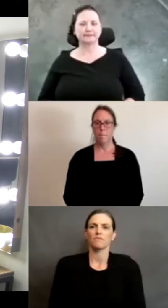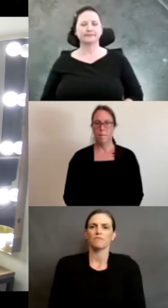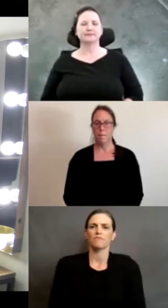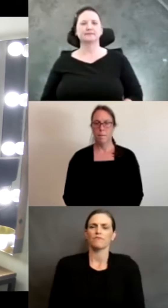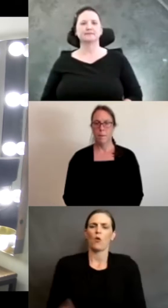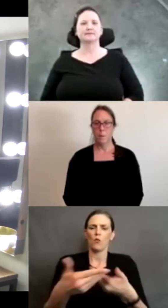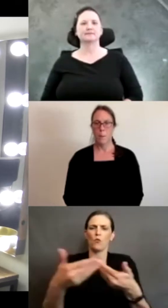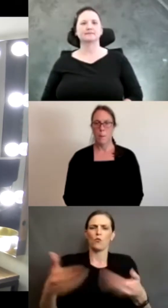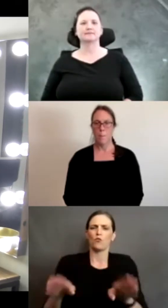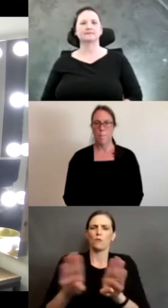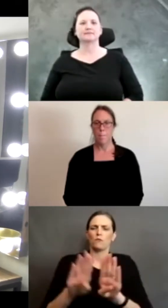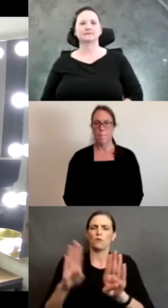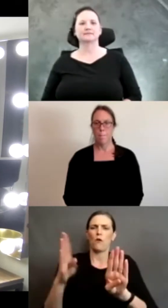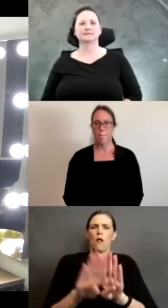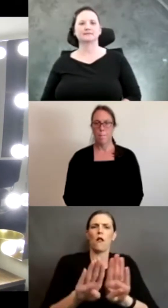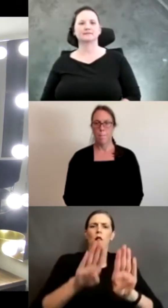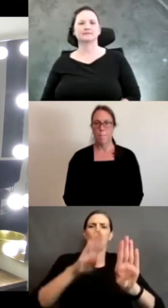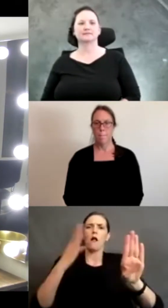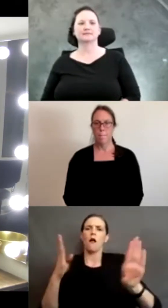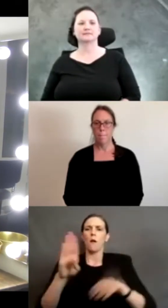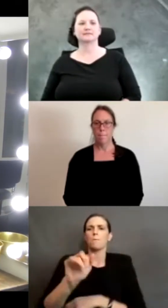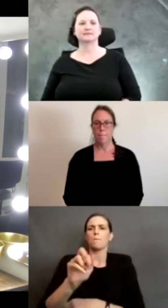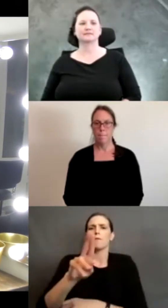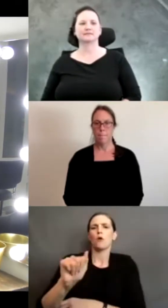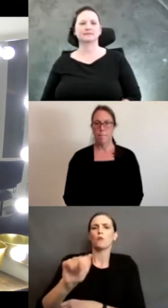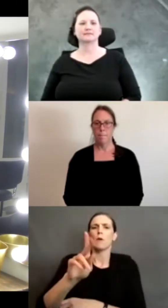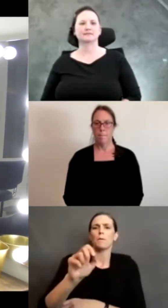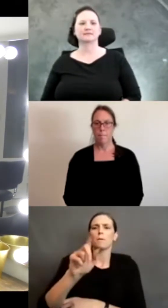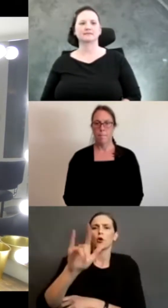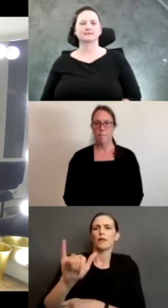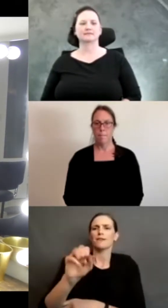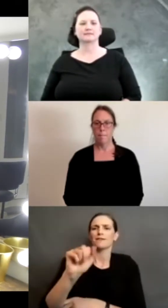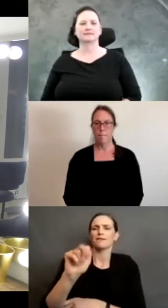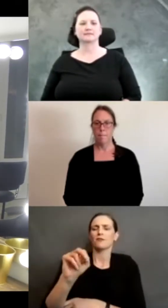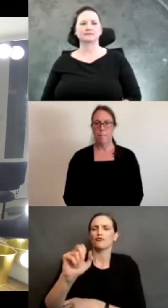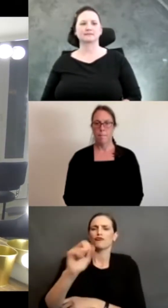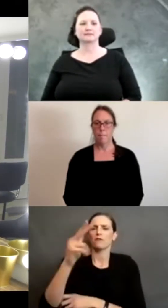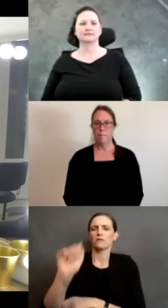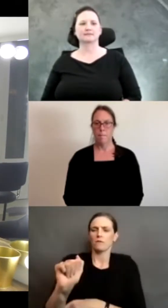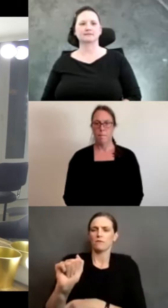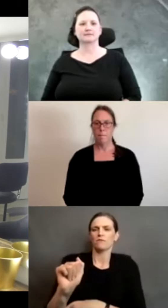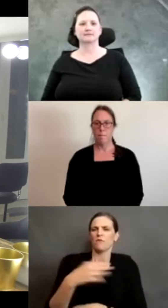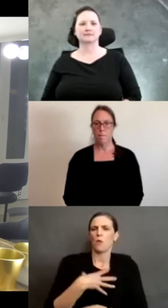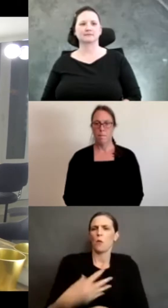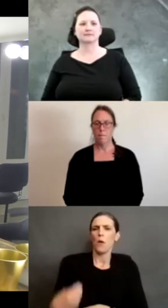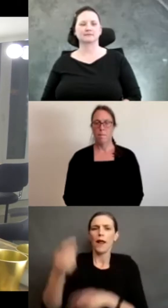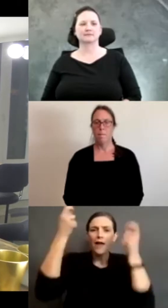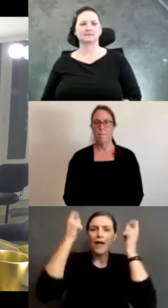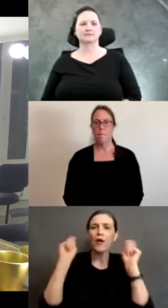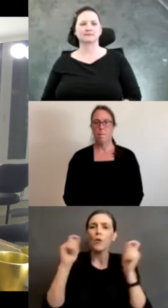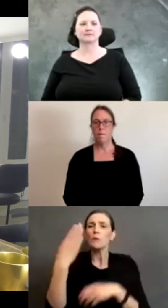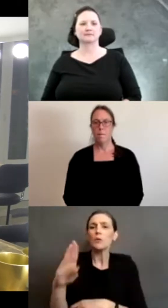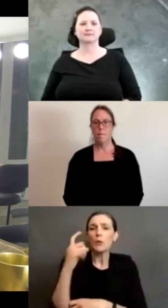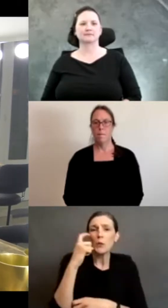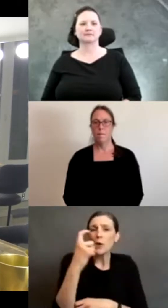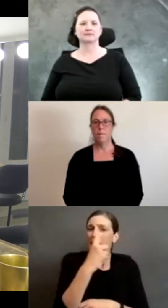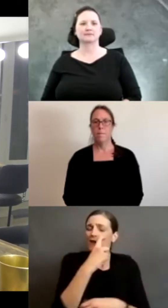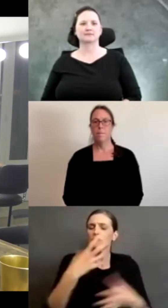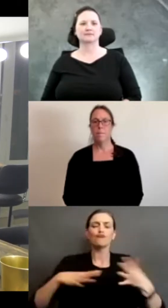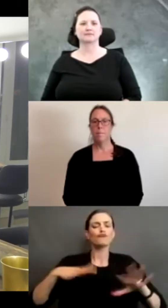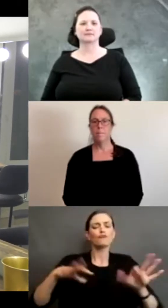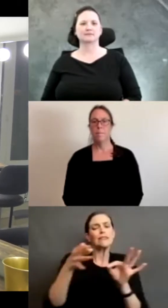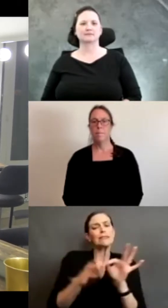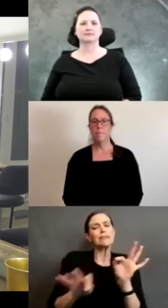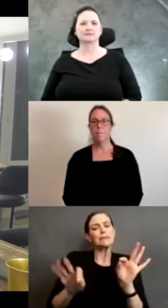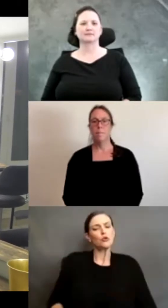opens and Barbara Berkeley Sanchosna comes in. She has white hair and aqua-colored eyes. She is dressed in a simple skirt and